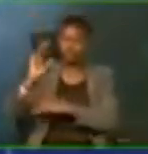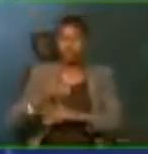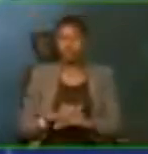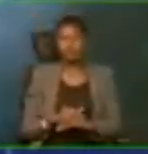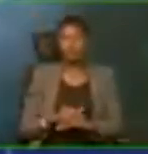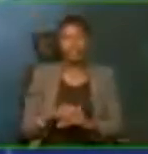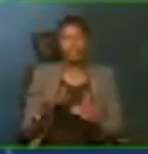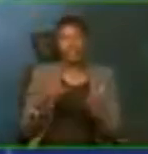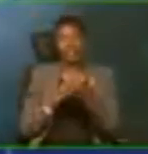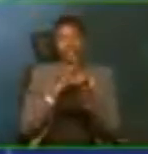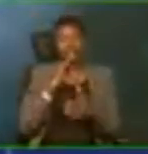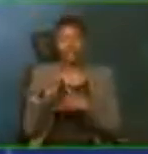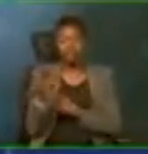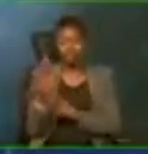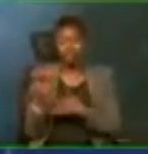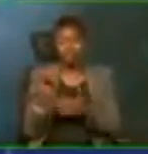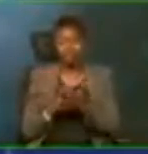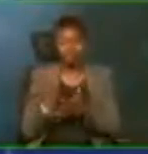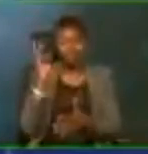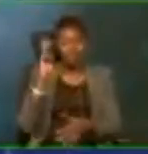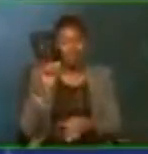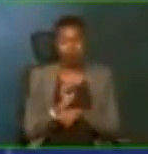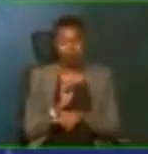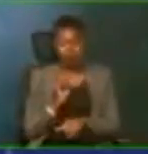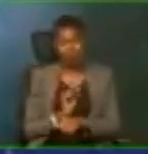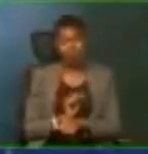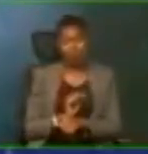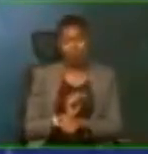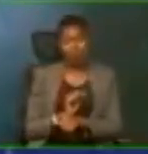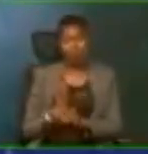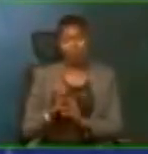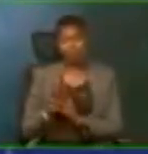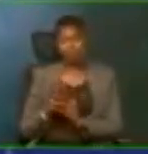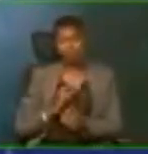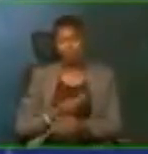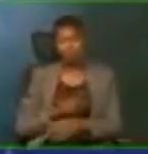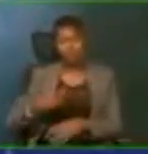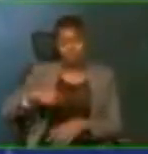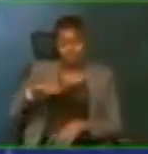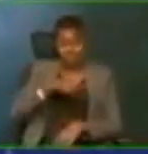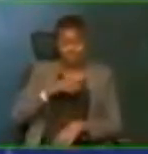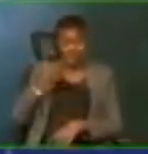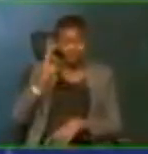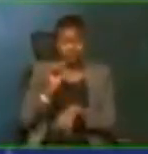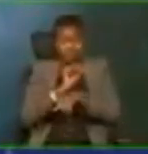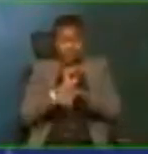It is God that must use us.